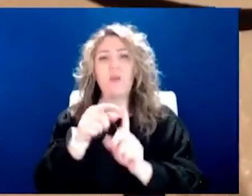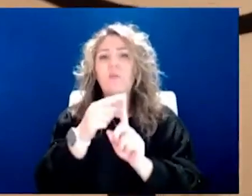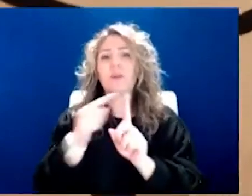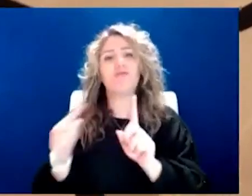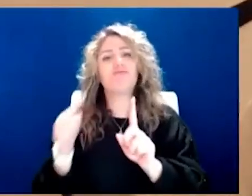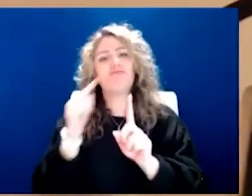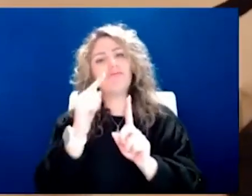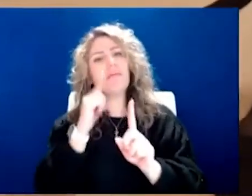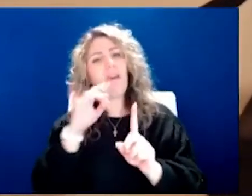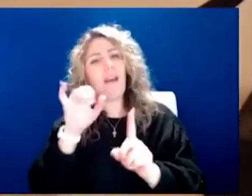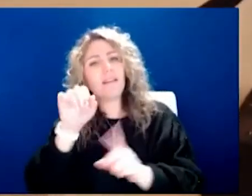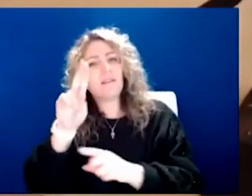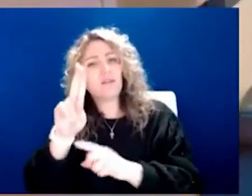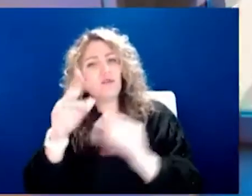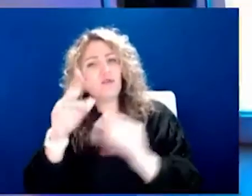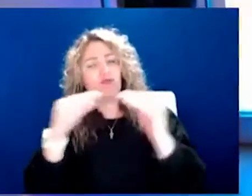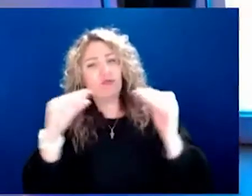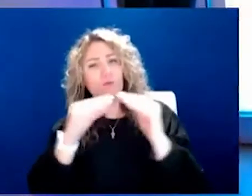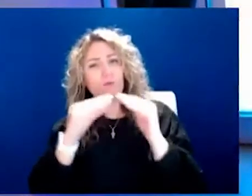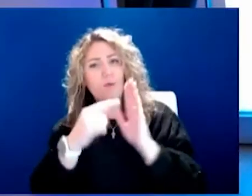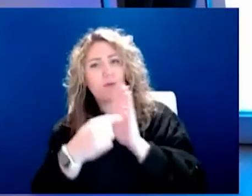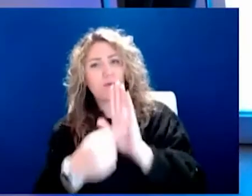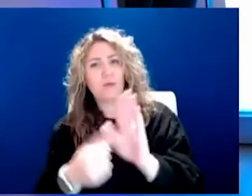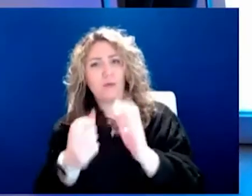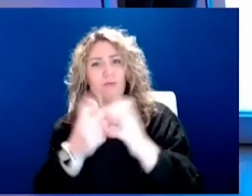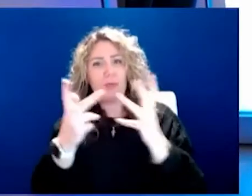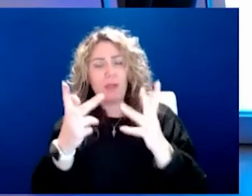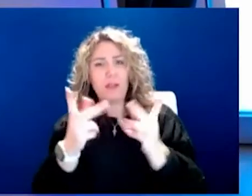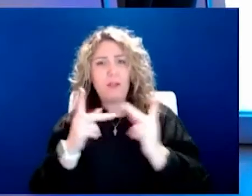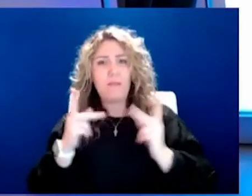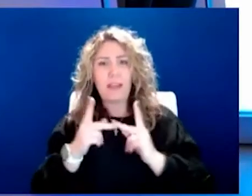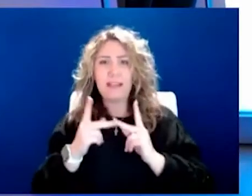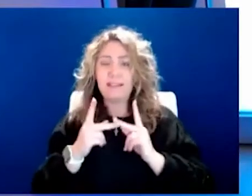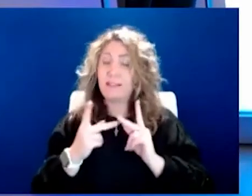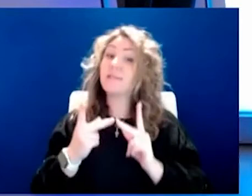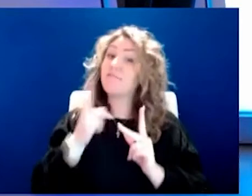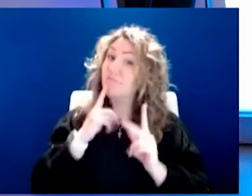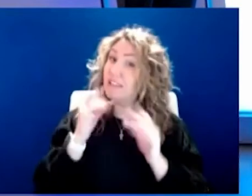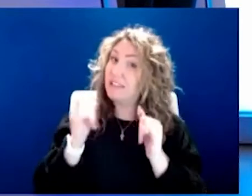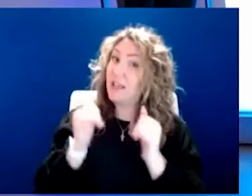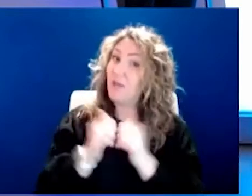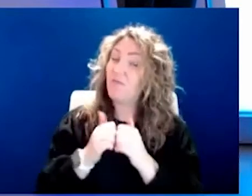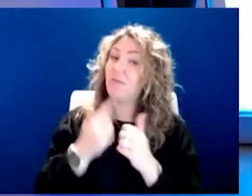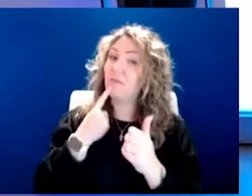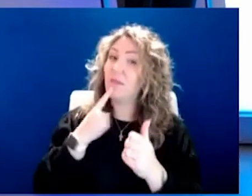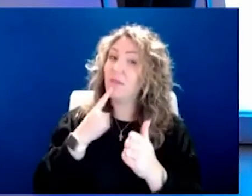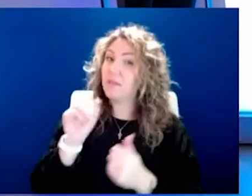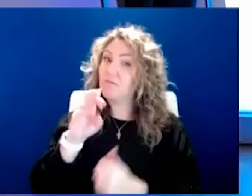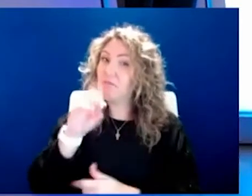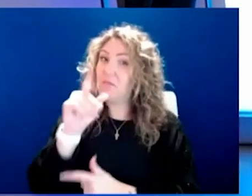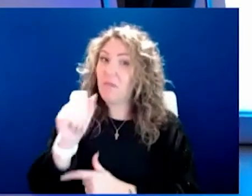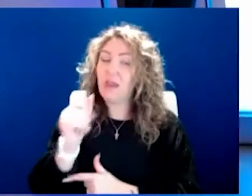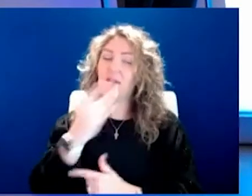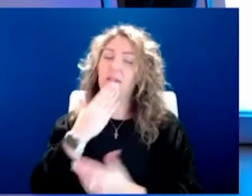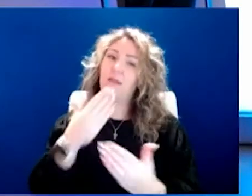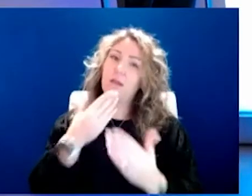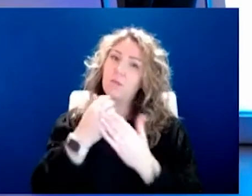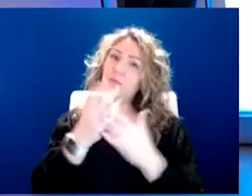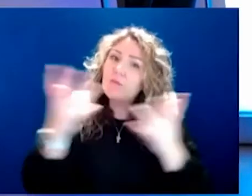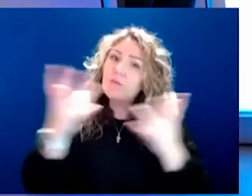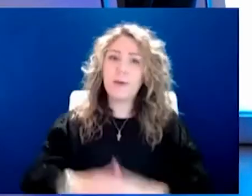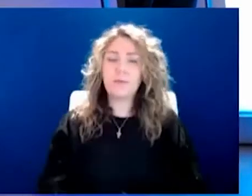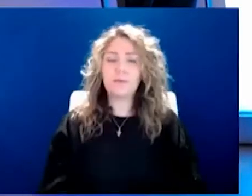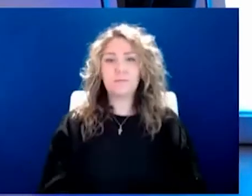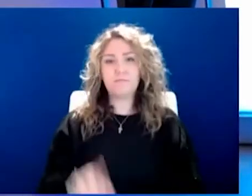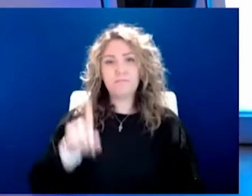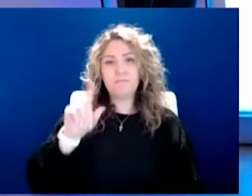in any place in this hospital. So I echo Amanda. Thank you for doing that work. Deb has a question,